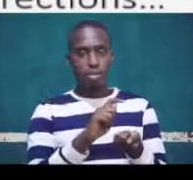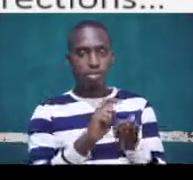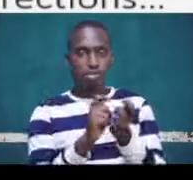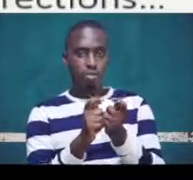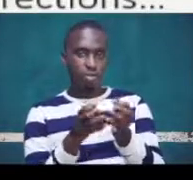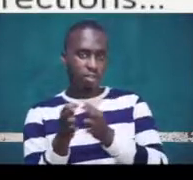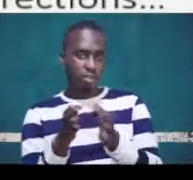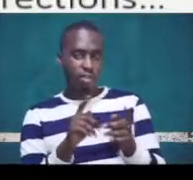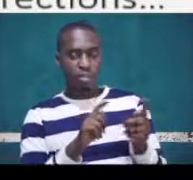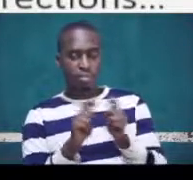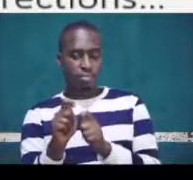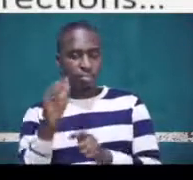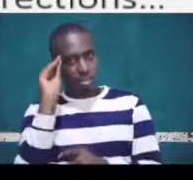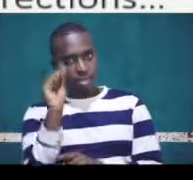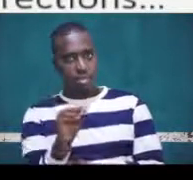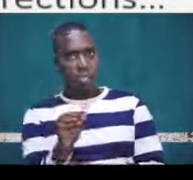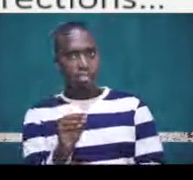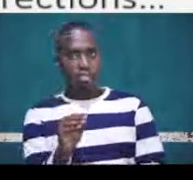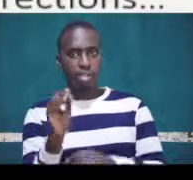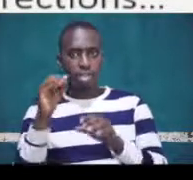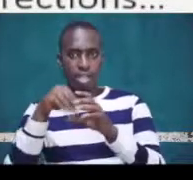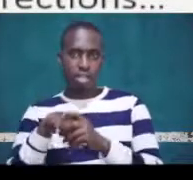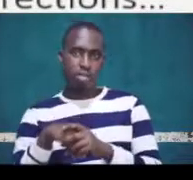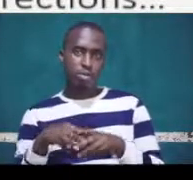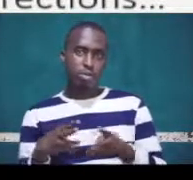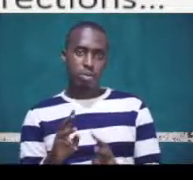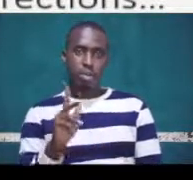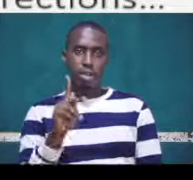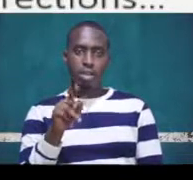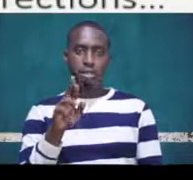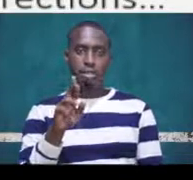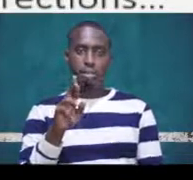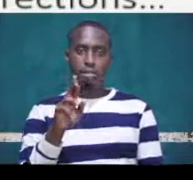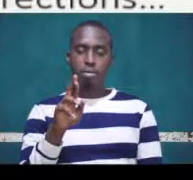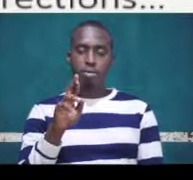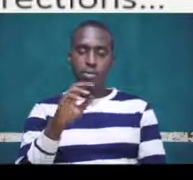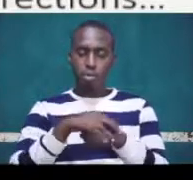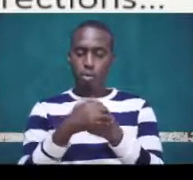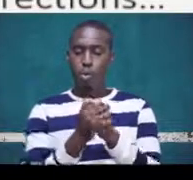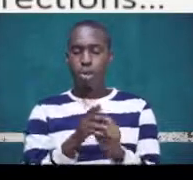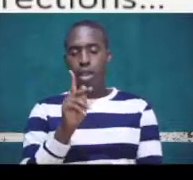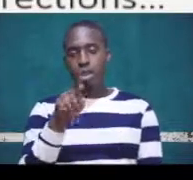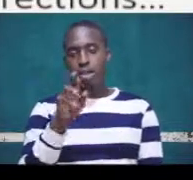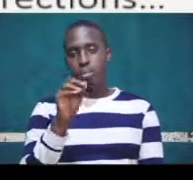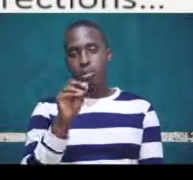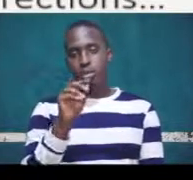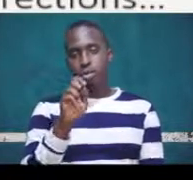the transcribed message in the cytoplasm to form a protein.